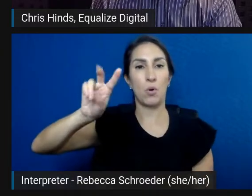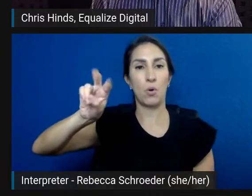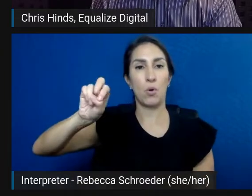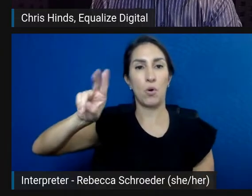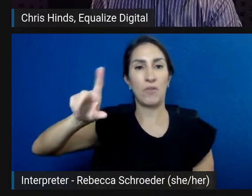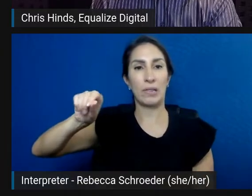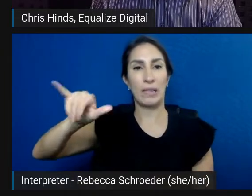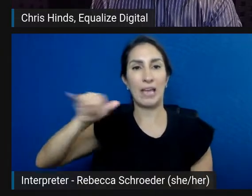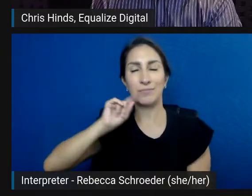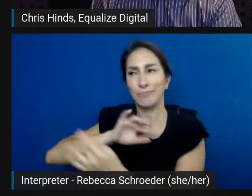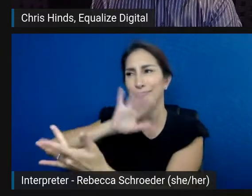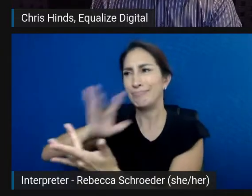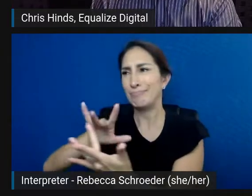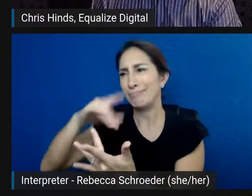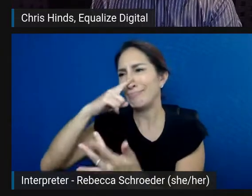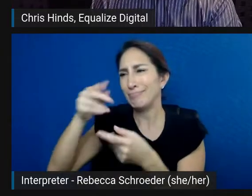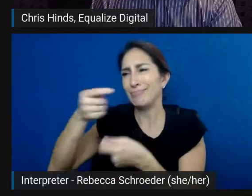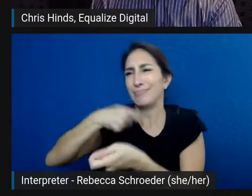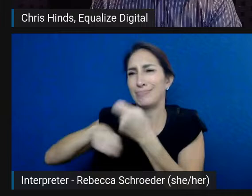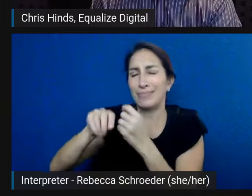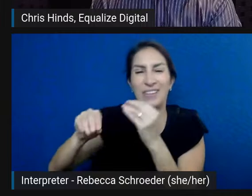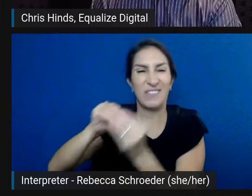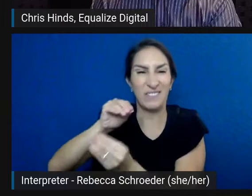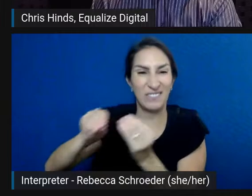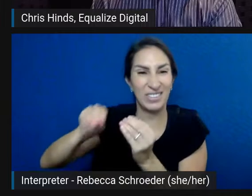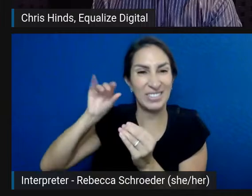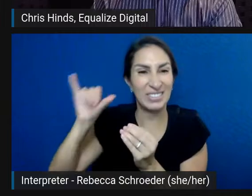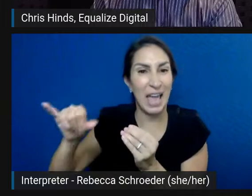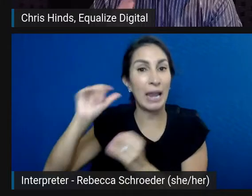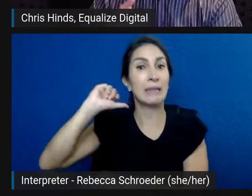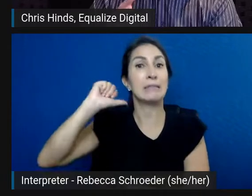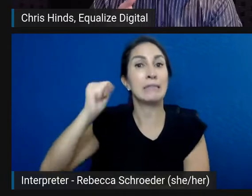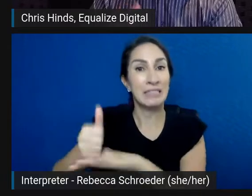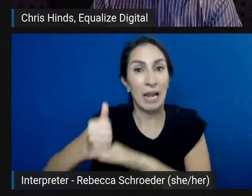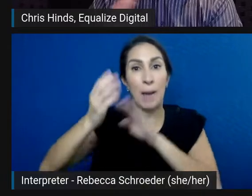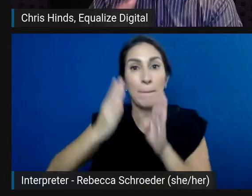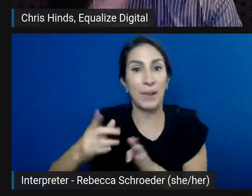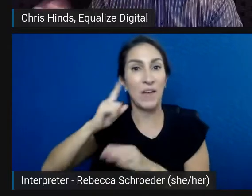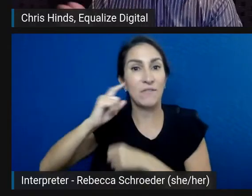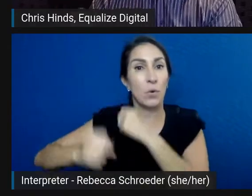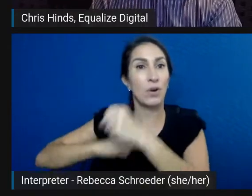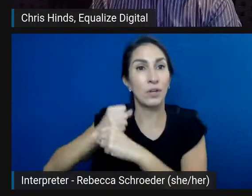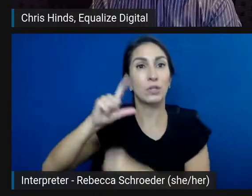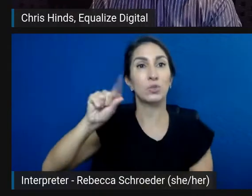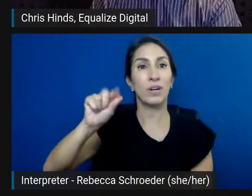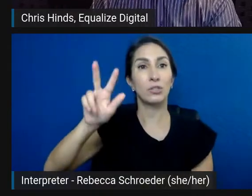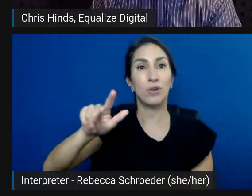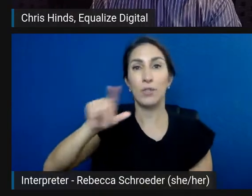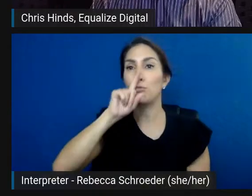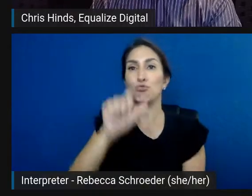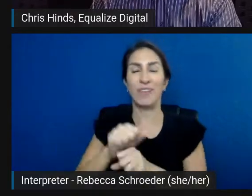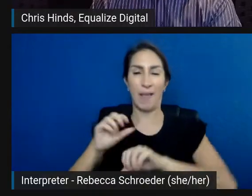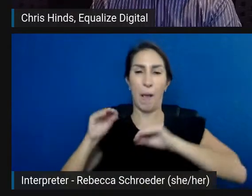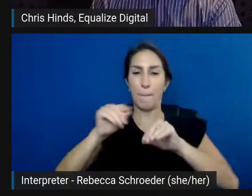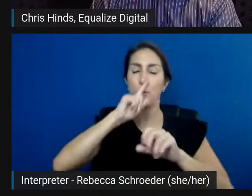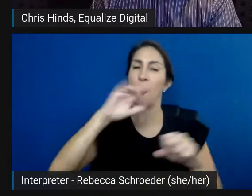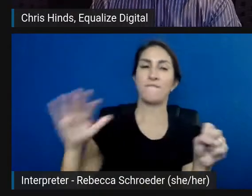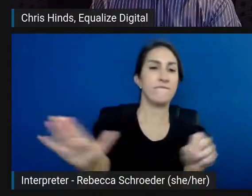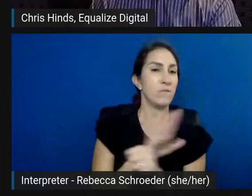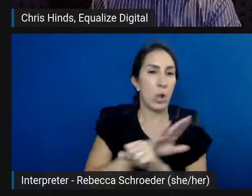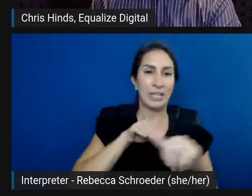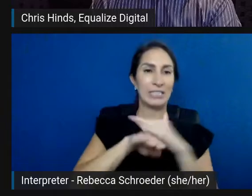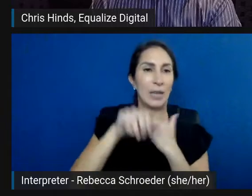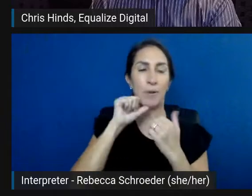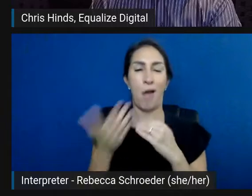reconsider that relationship and make a game plan in 2023 to start introducing true accessibility instead of a Band-Aid.